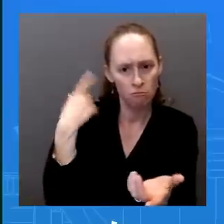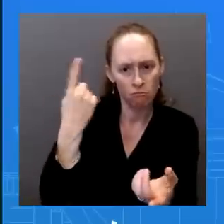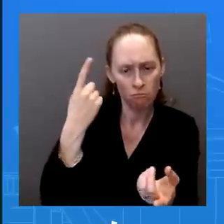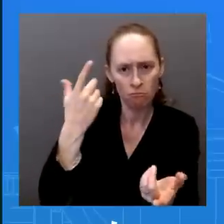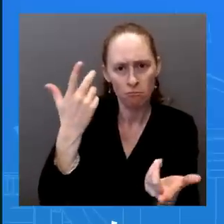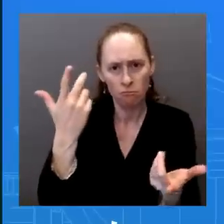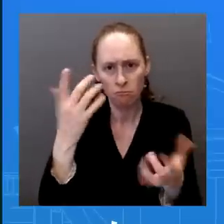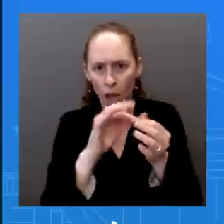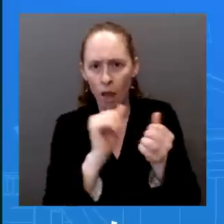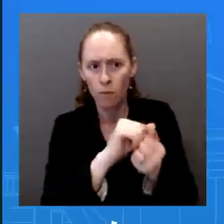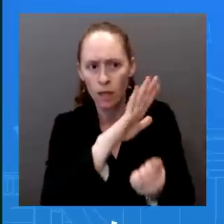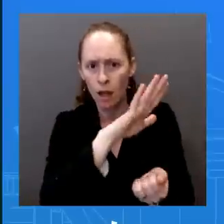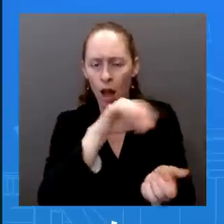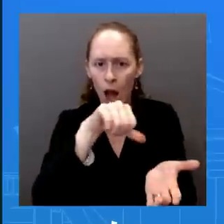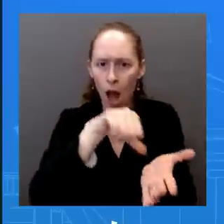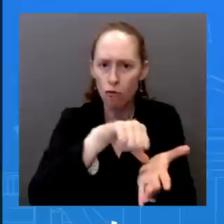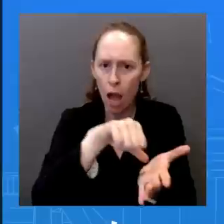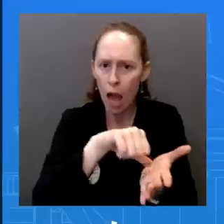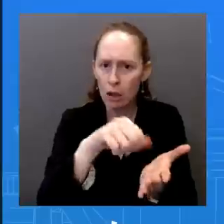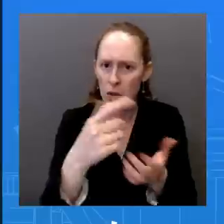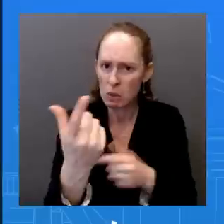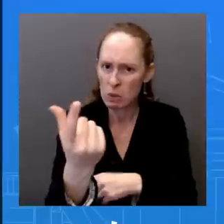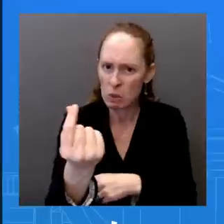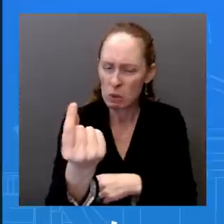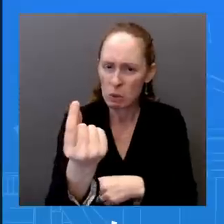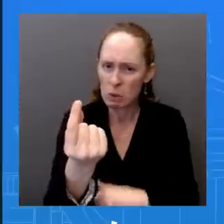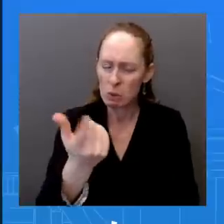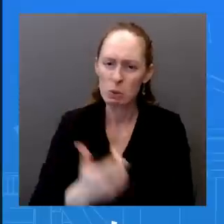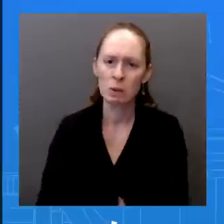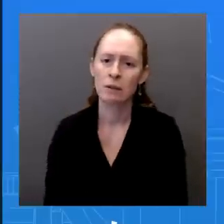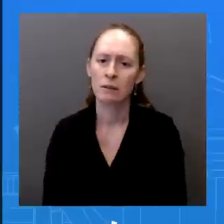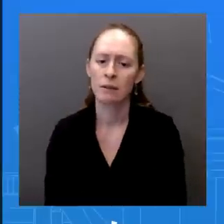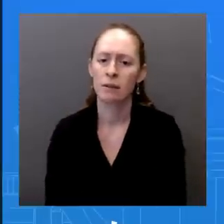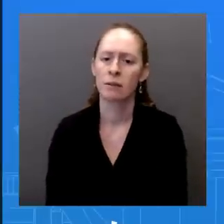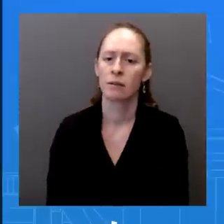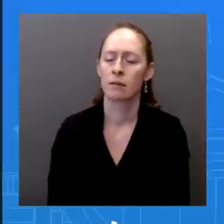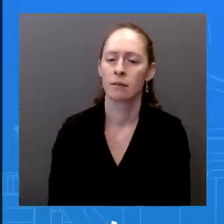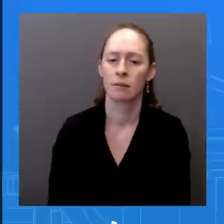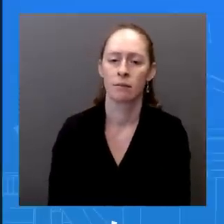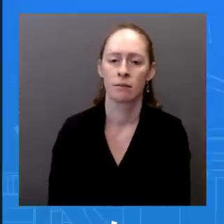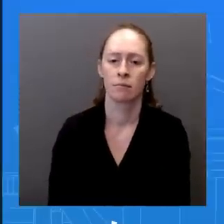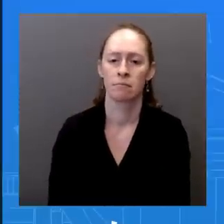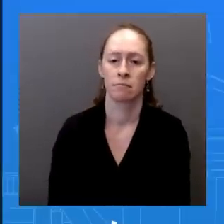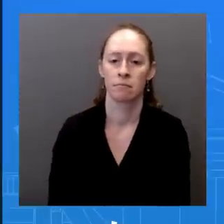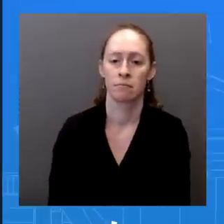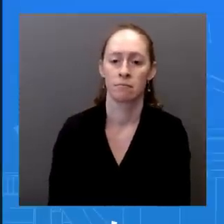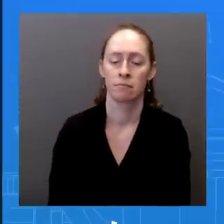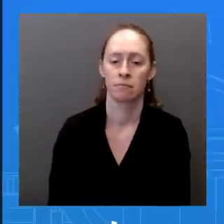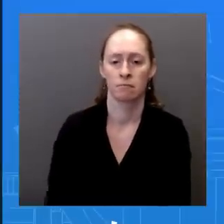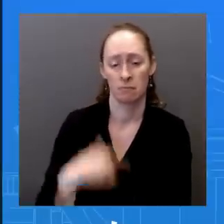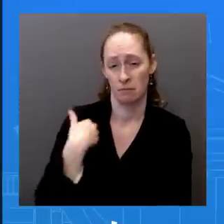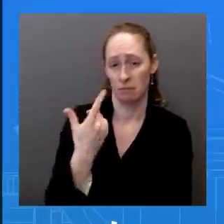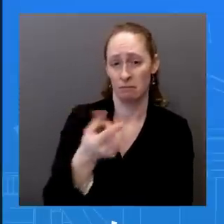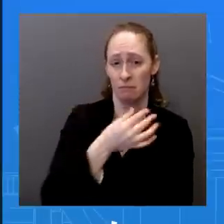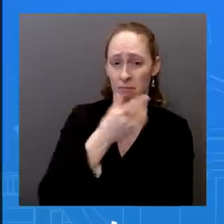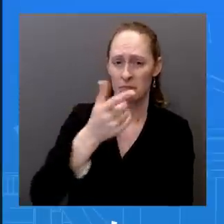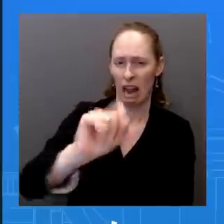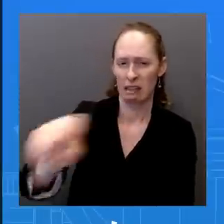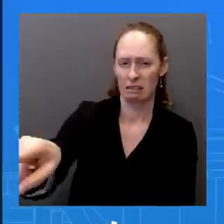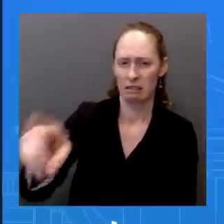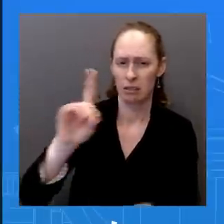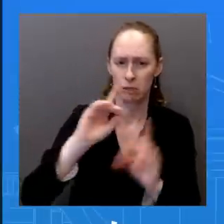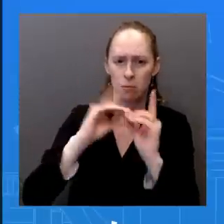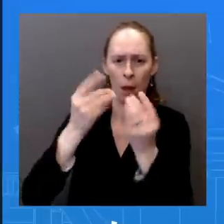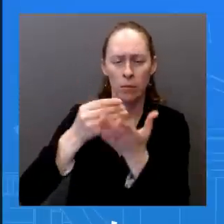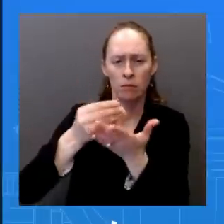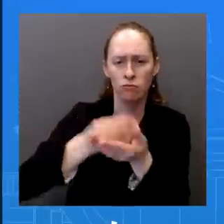Assets Control over at Treasury with respect to how those exemptions work out. We have, of course, in the past provided for various